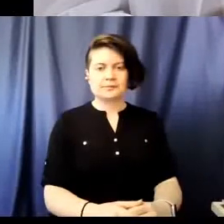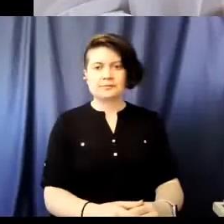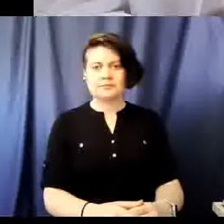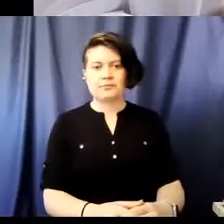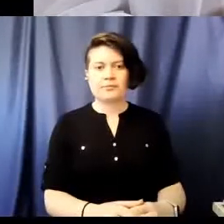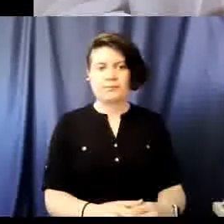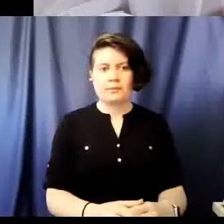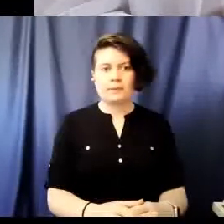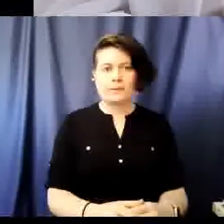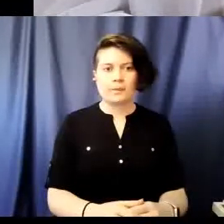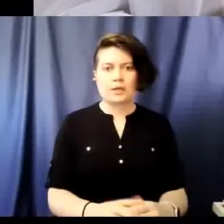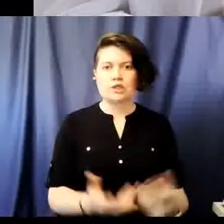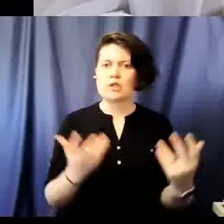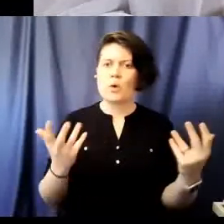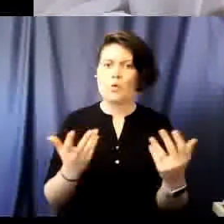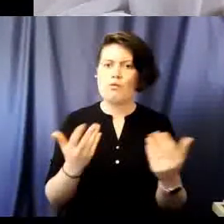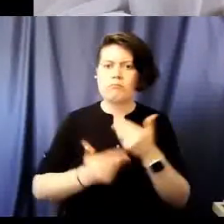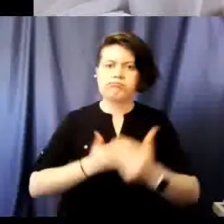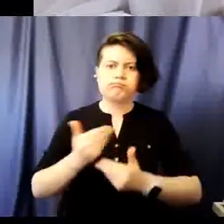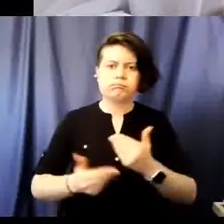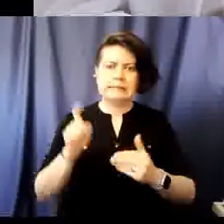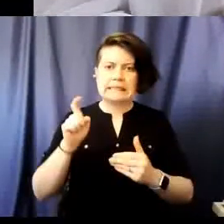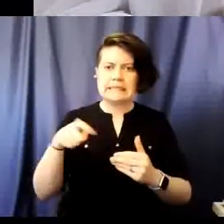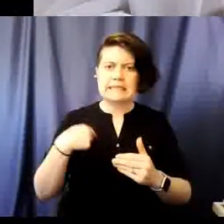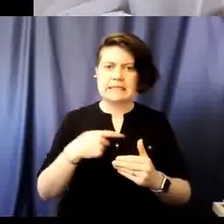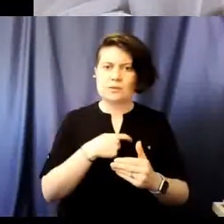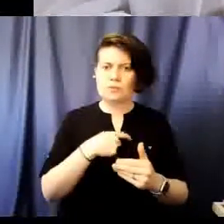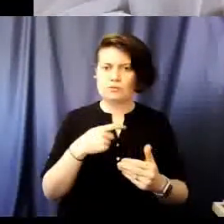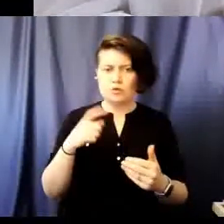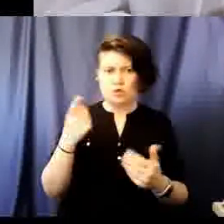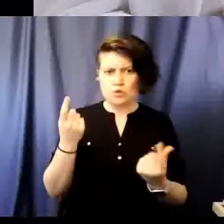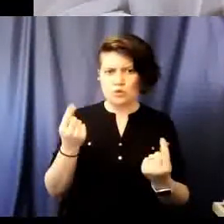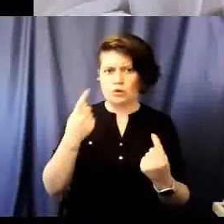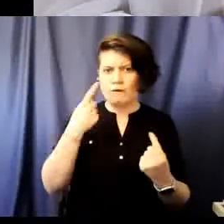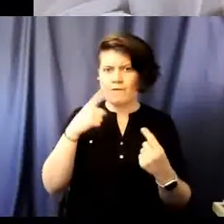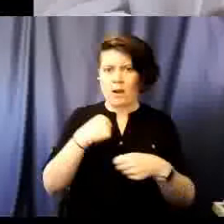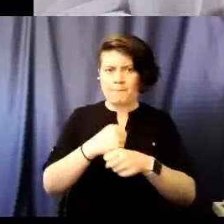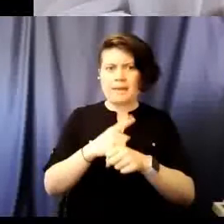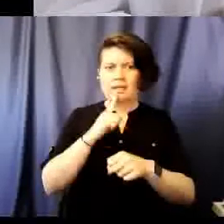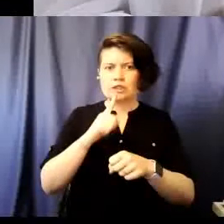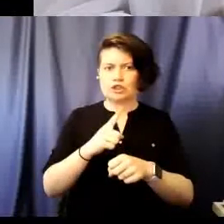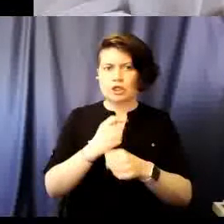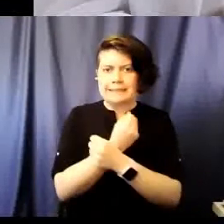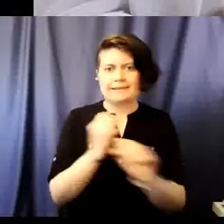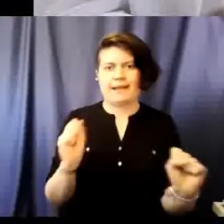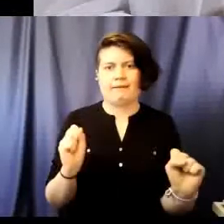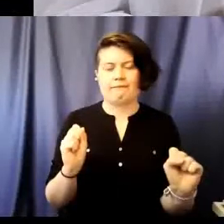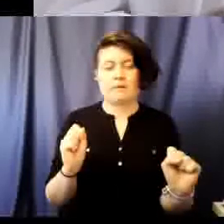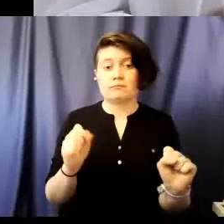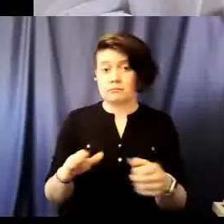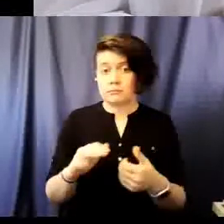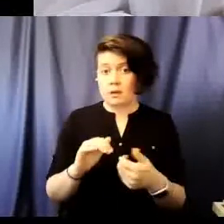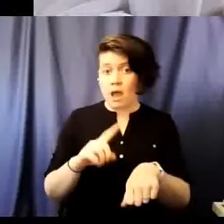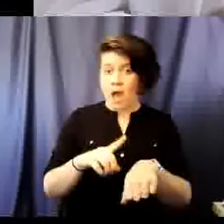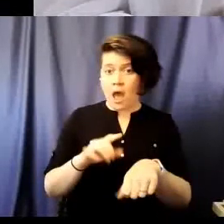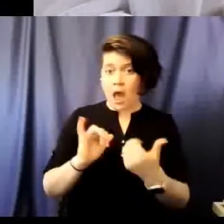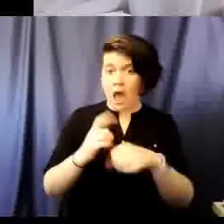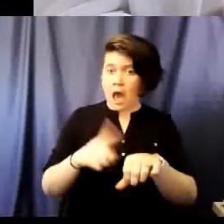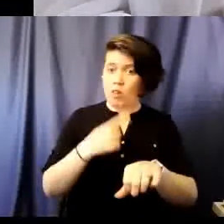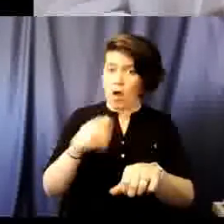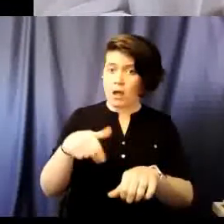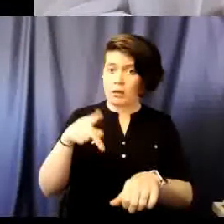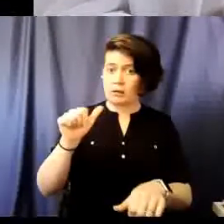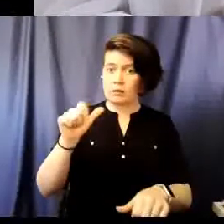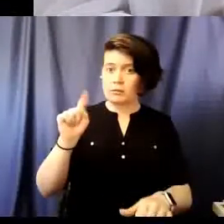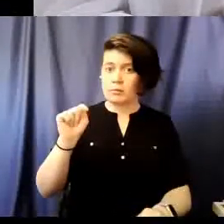What steps need to be taken to secure the virtual platform? How well does this platform accommodate the